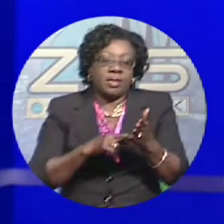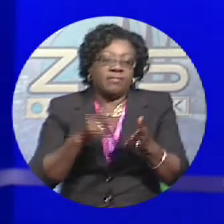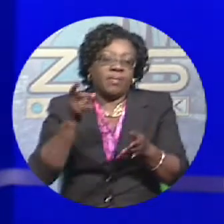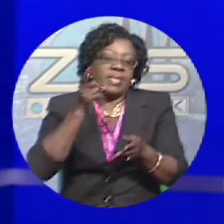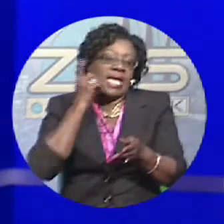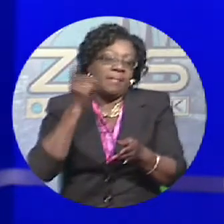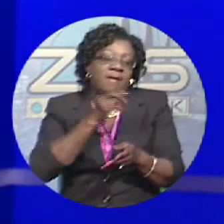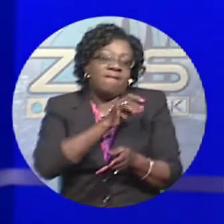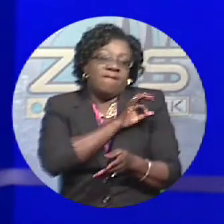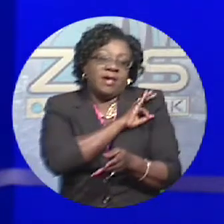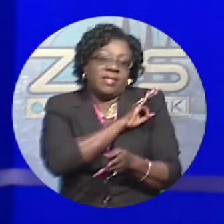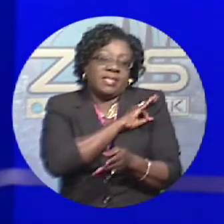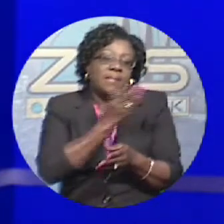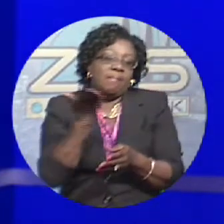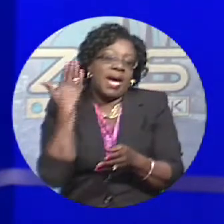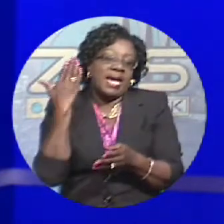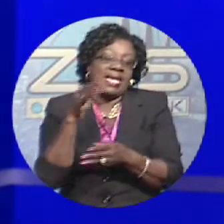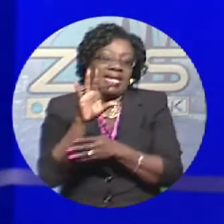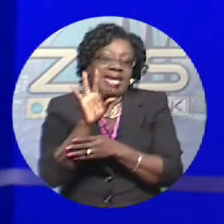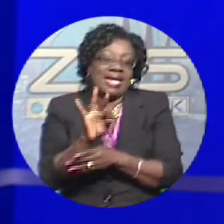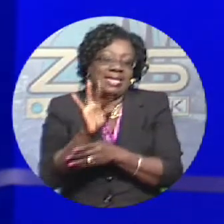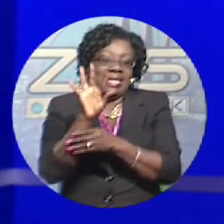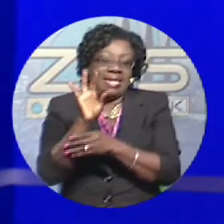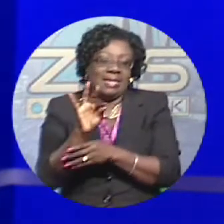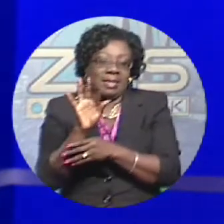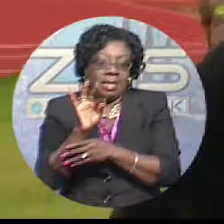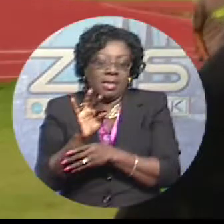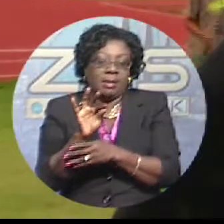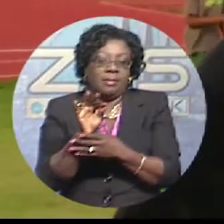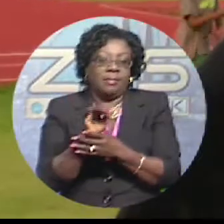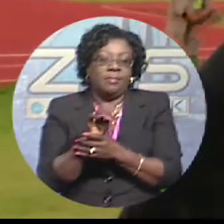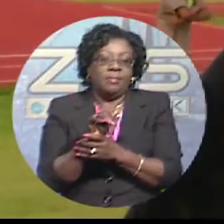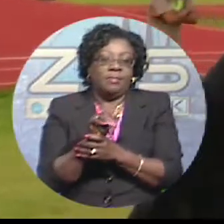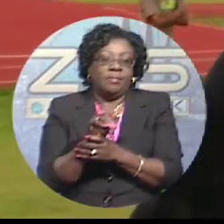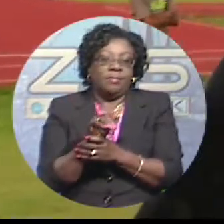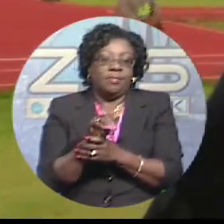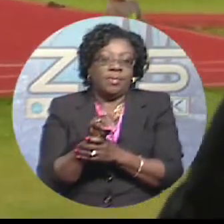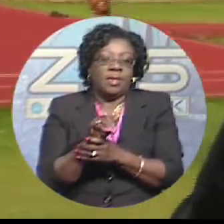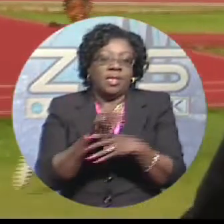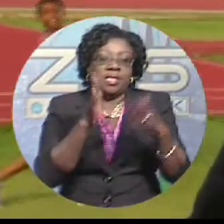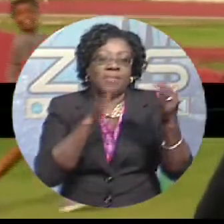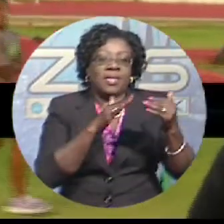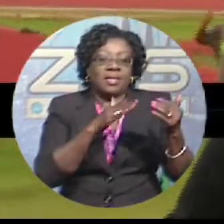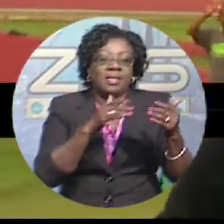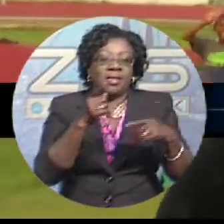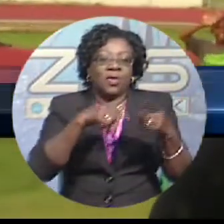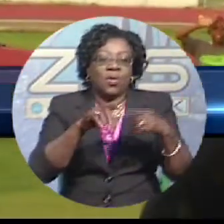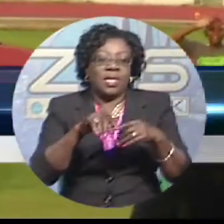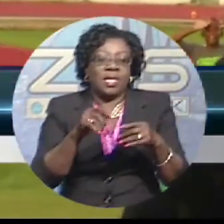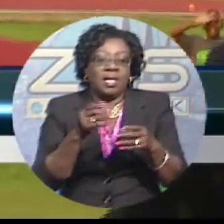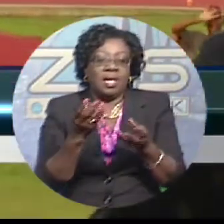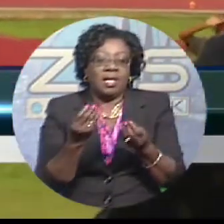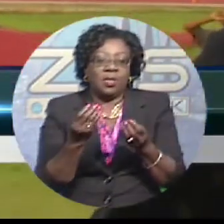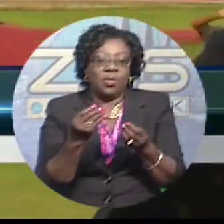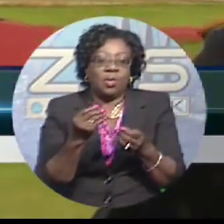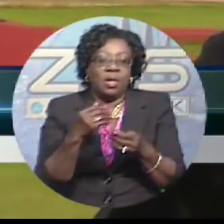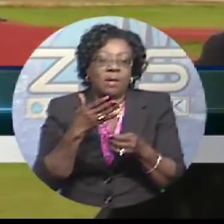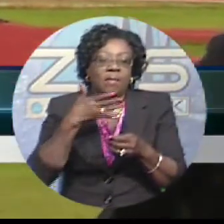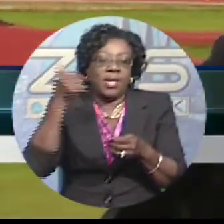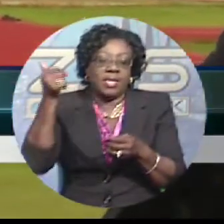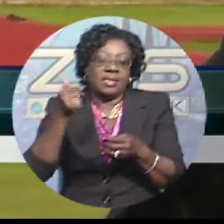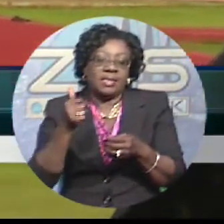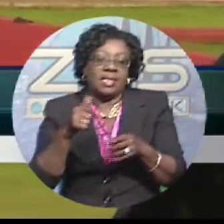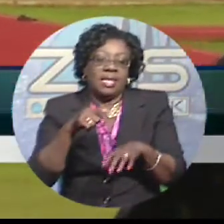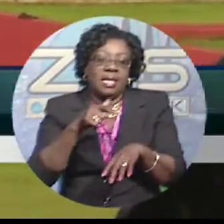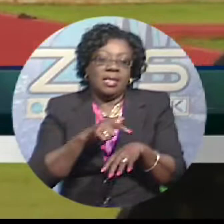22.19, set back in 1999. You know, we were just expecting her to go inside there, get a little blowout, but that time